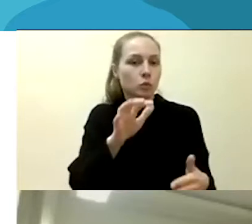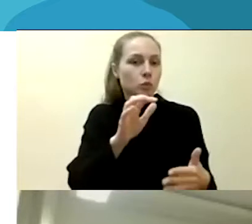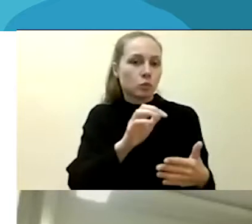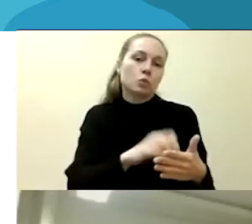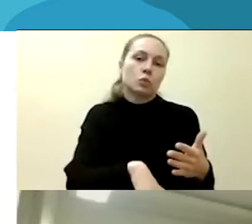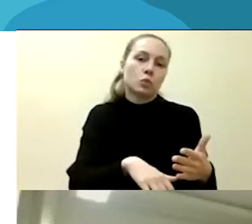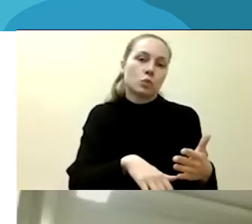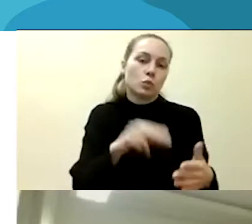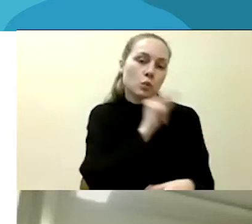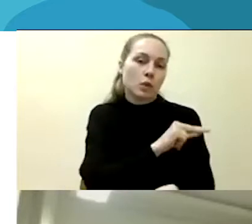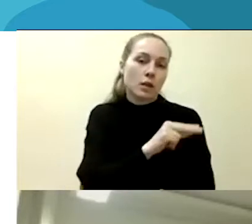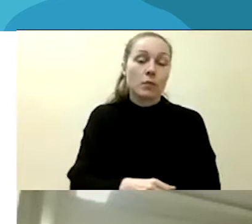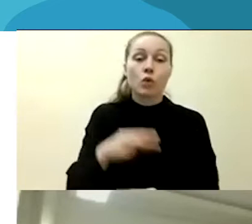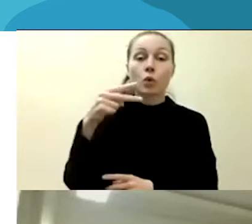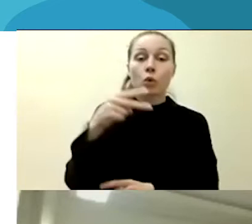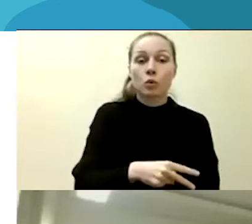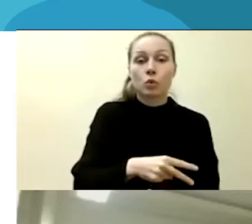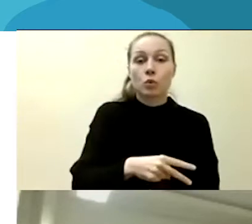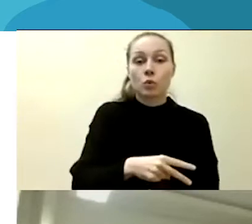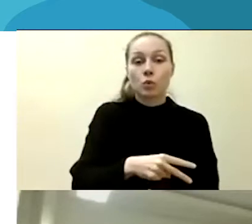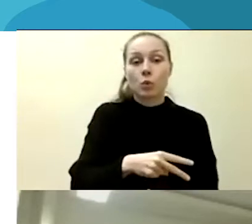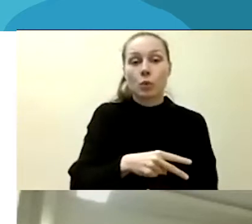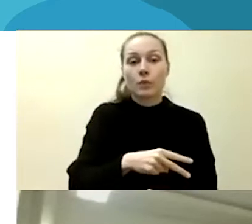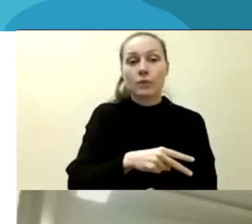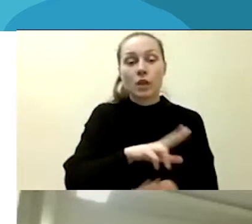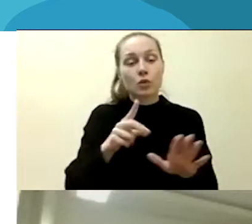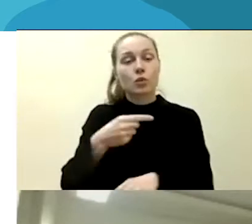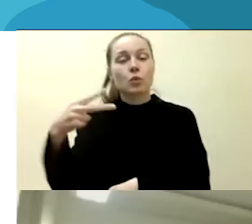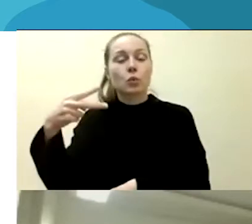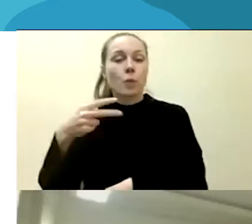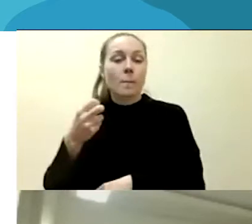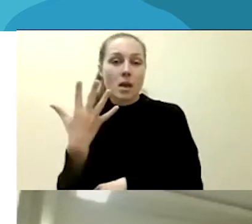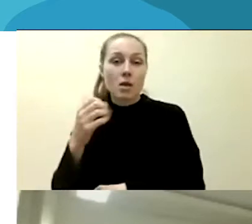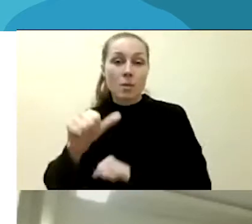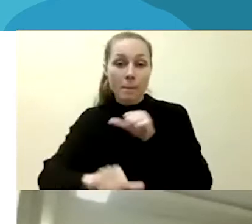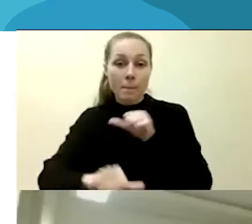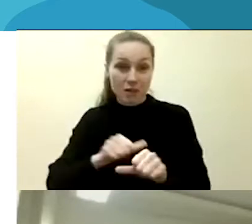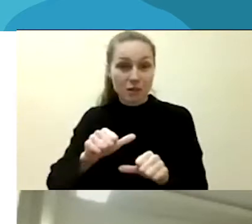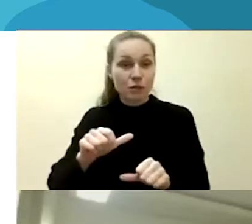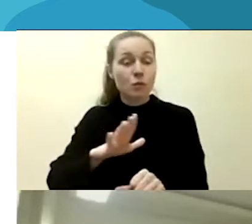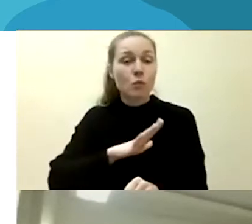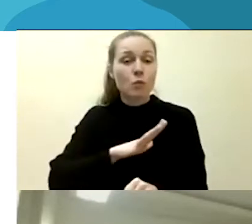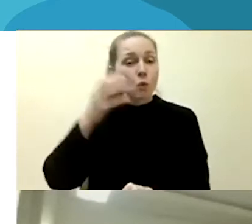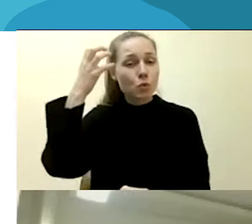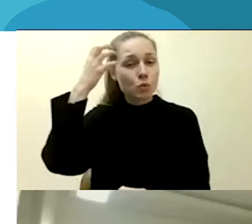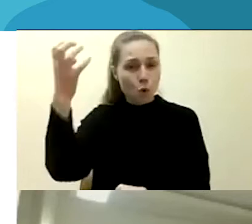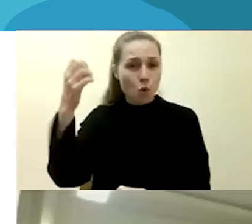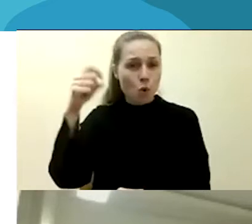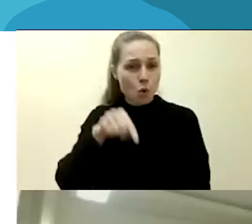Stockholm we had special investigators who investigate the hate crimes. But